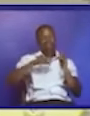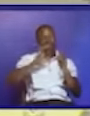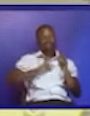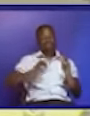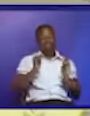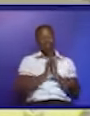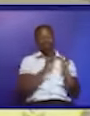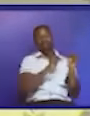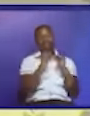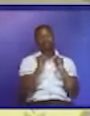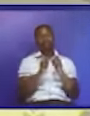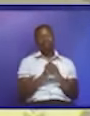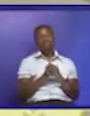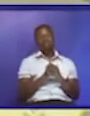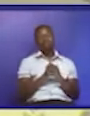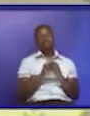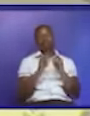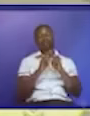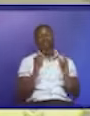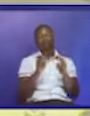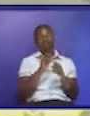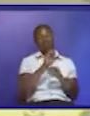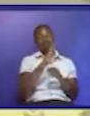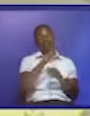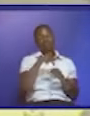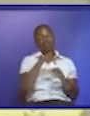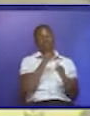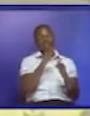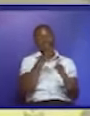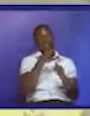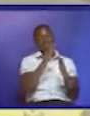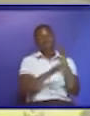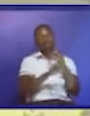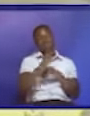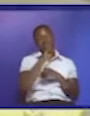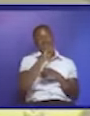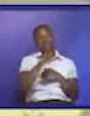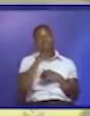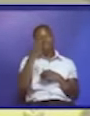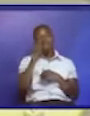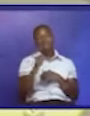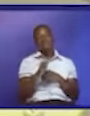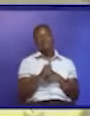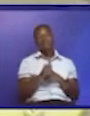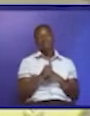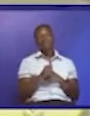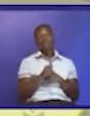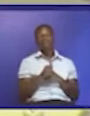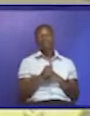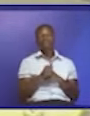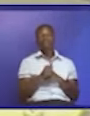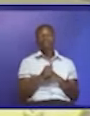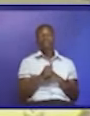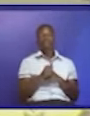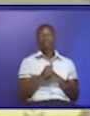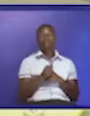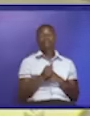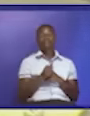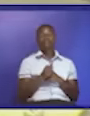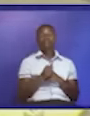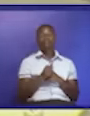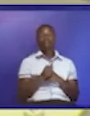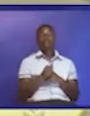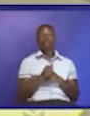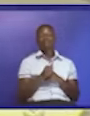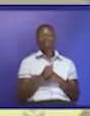dominion. Ephesians chapter 6 and verse 10. Give us from Amplified if we can have that. Is someone learning